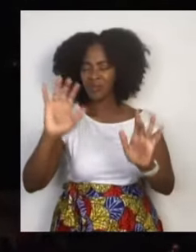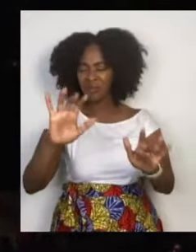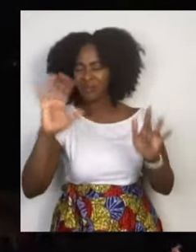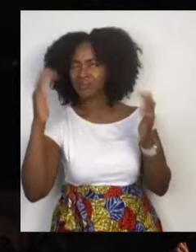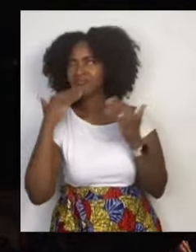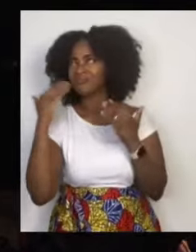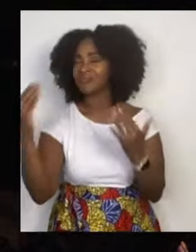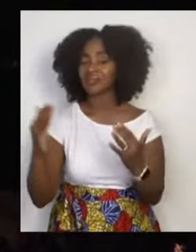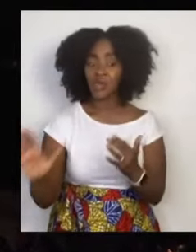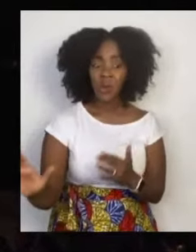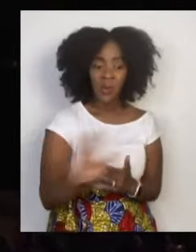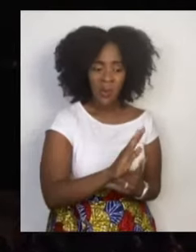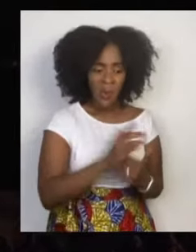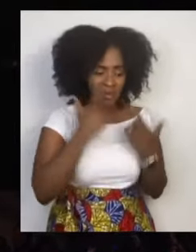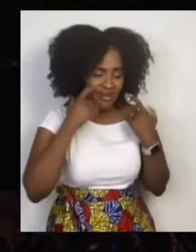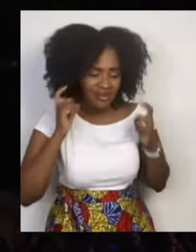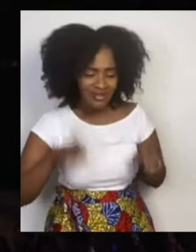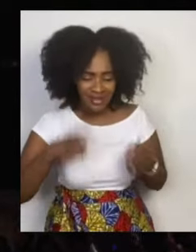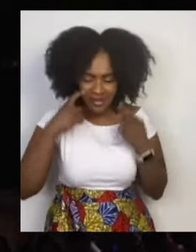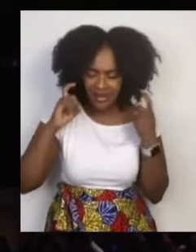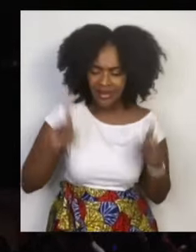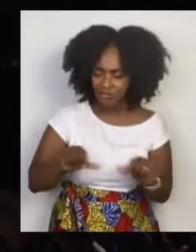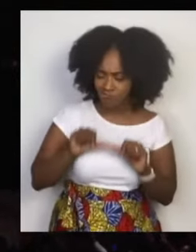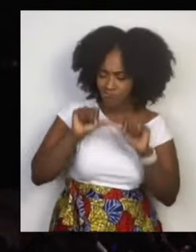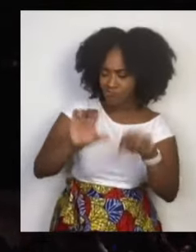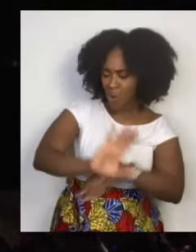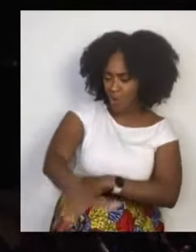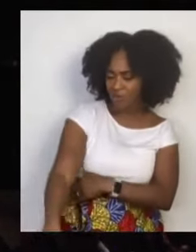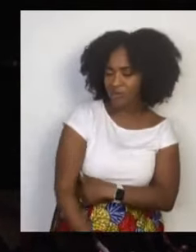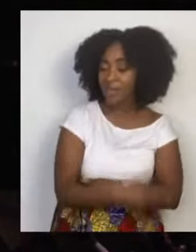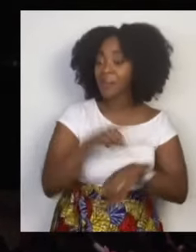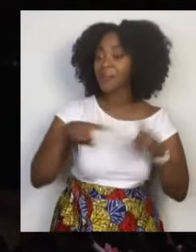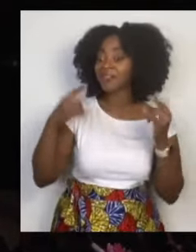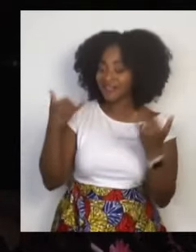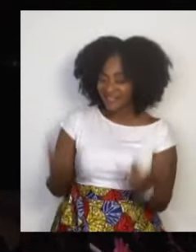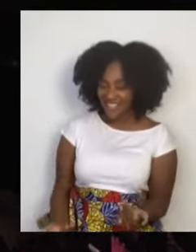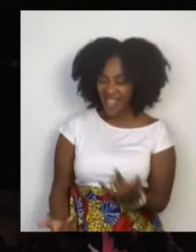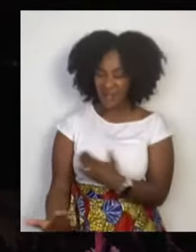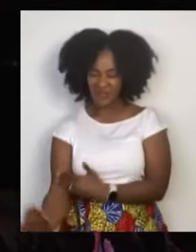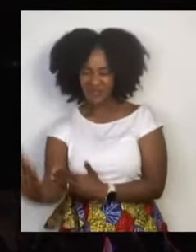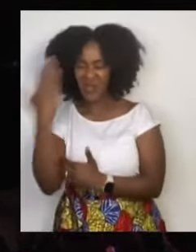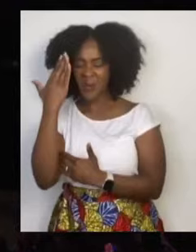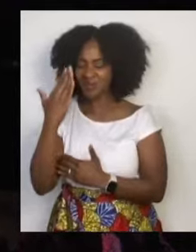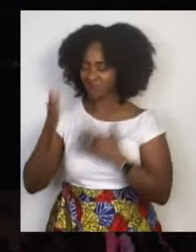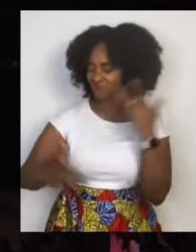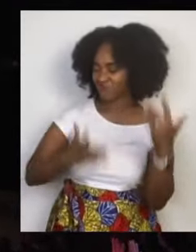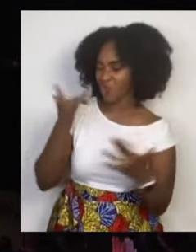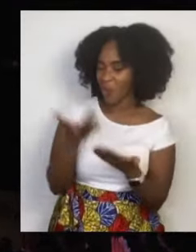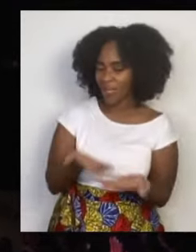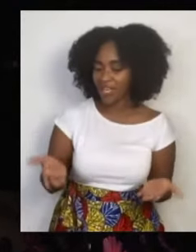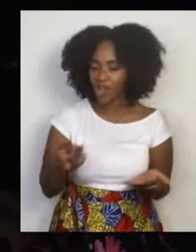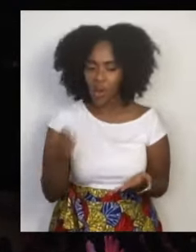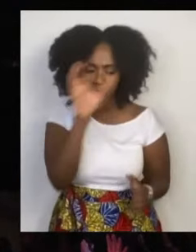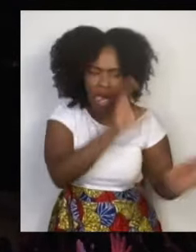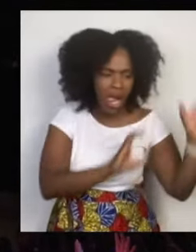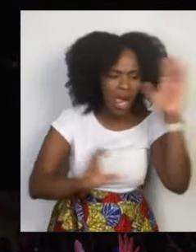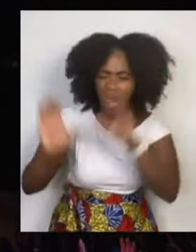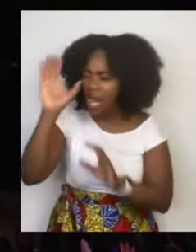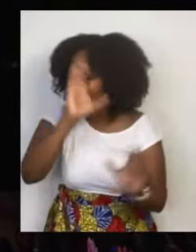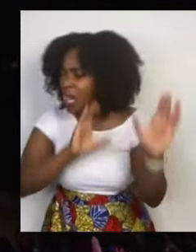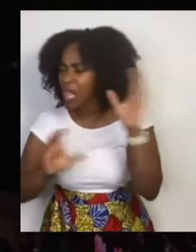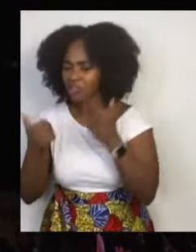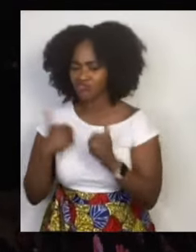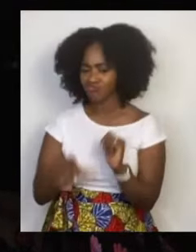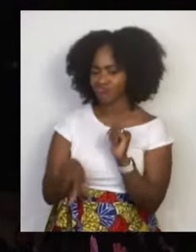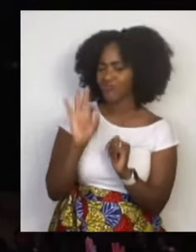has come this morning. You didn't have to look for it. It has come looking for you. You don't have to go after